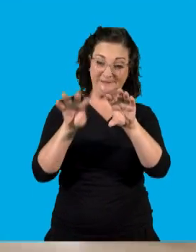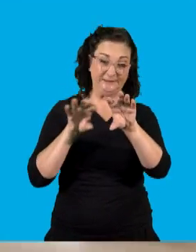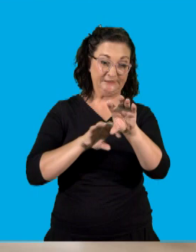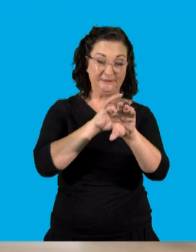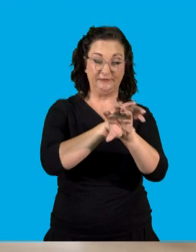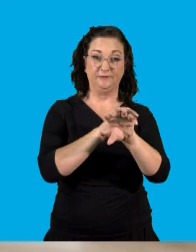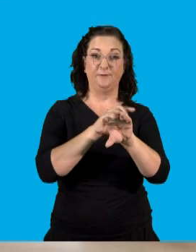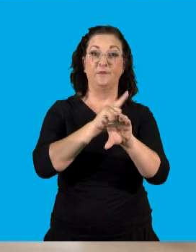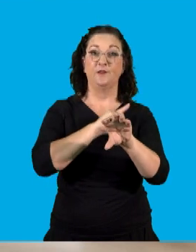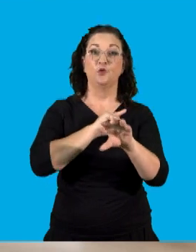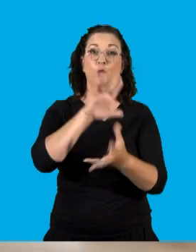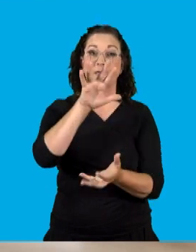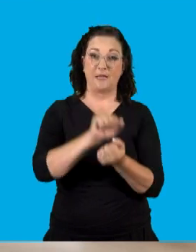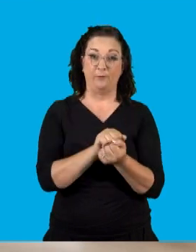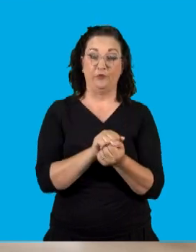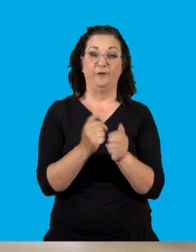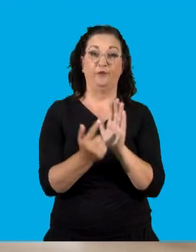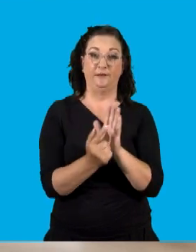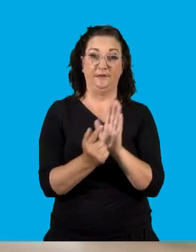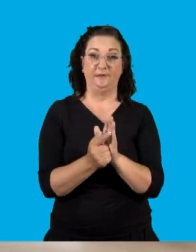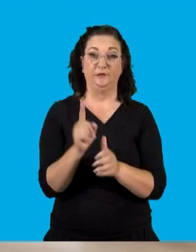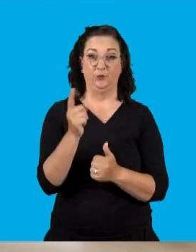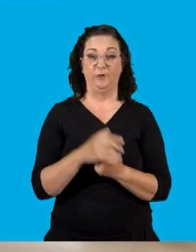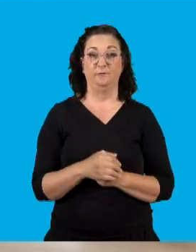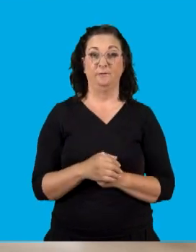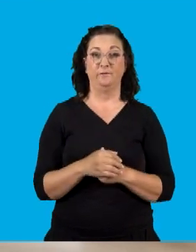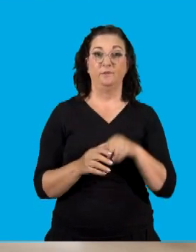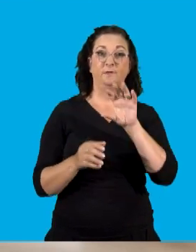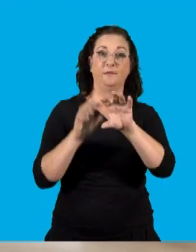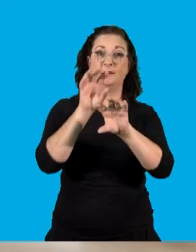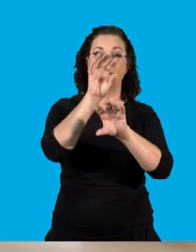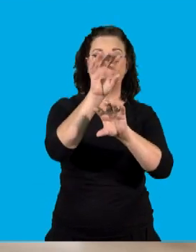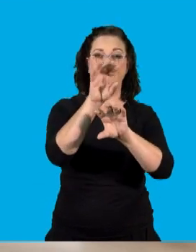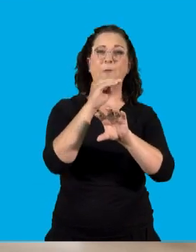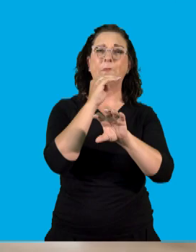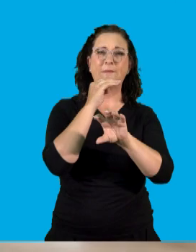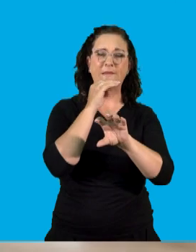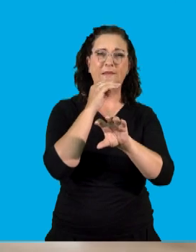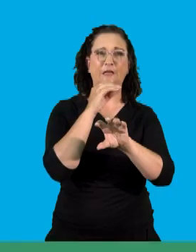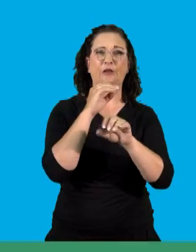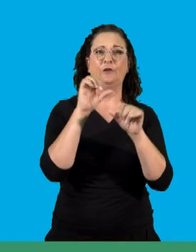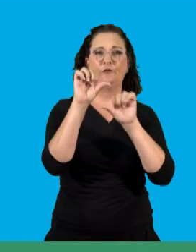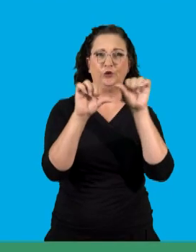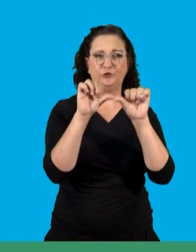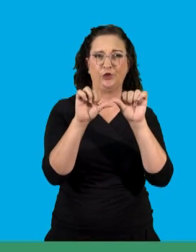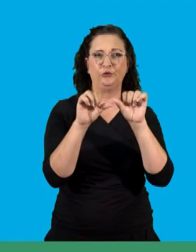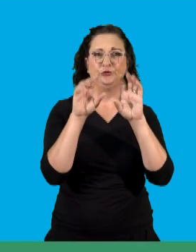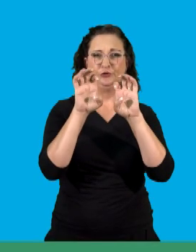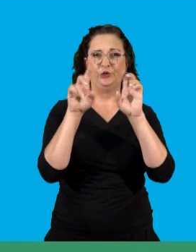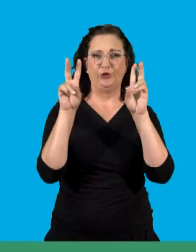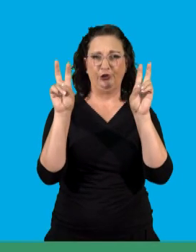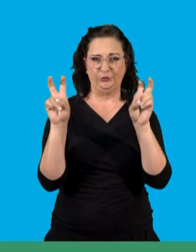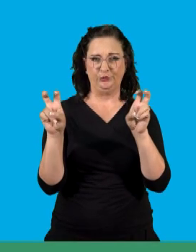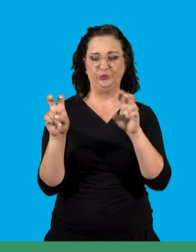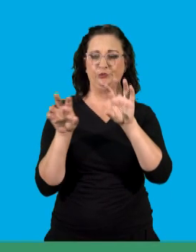So here's the summary of our lesson. We first look at the meaning of the socio-economic issues, followed by